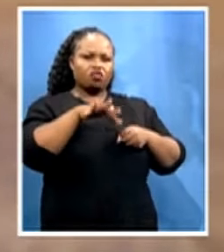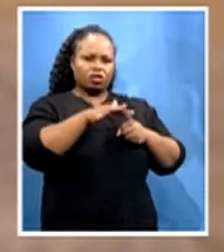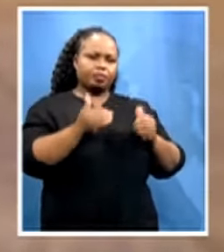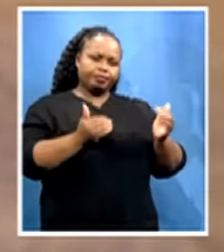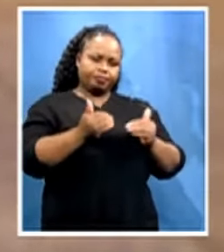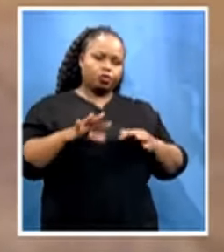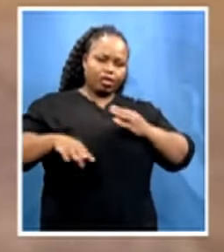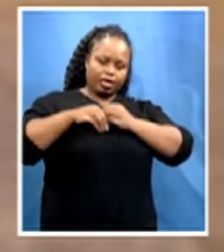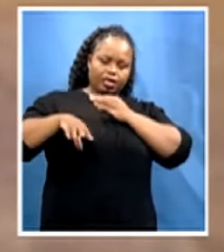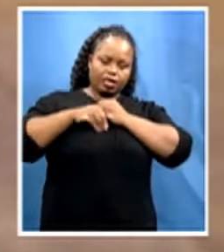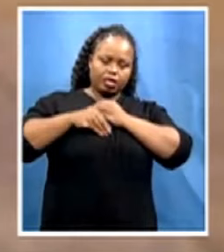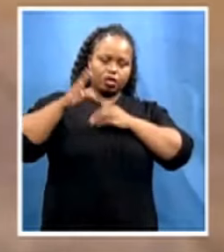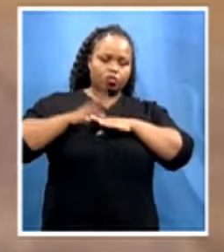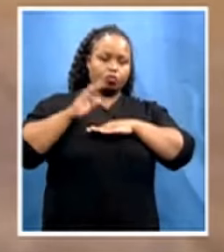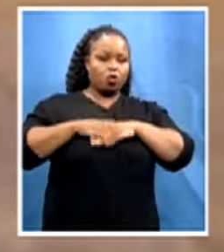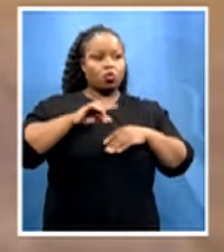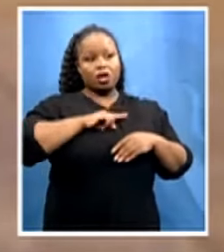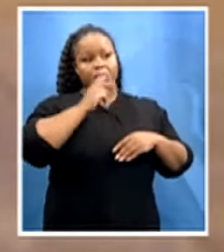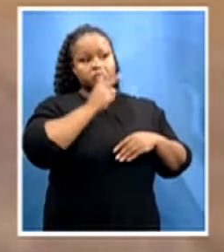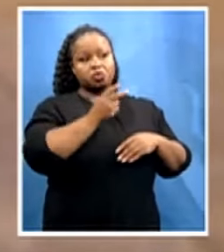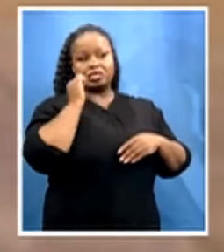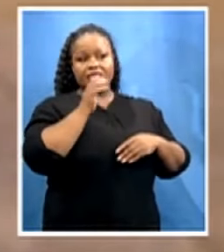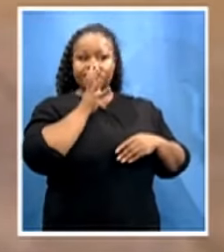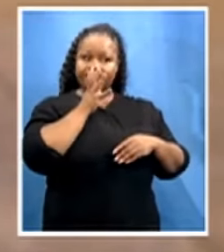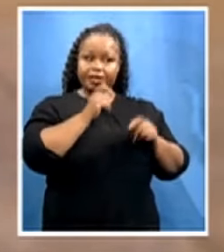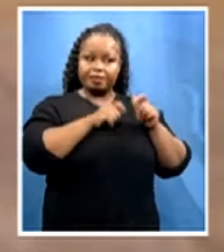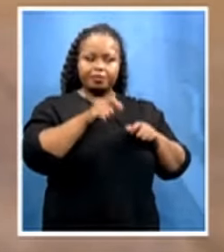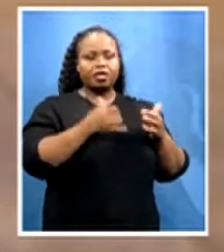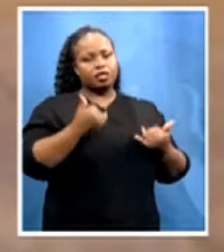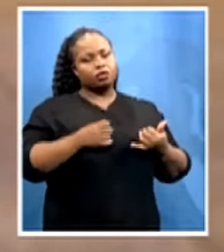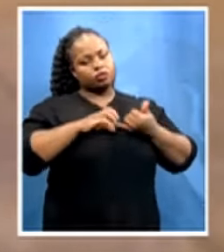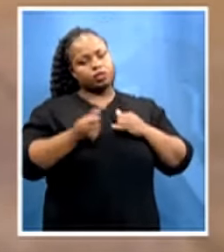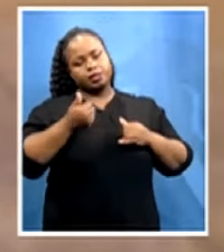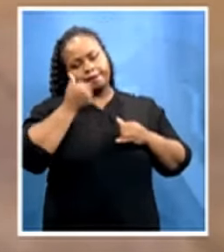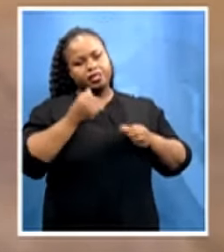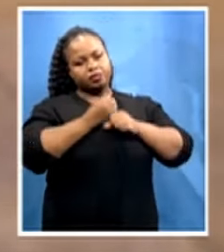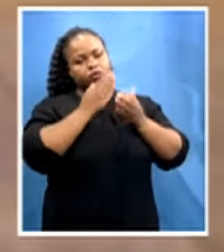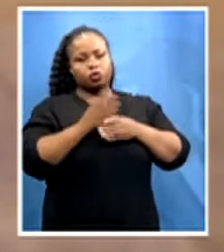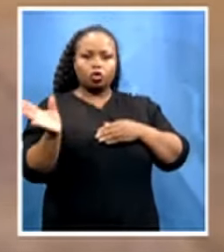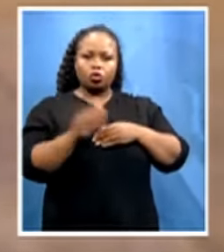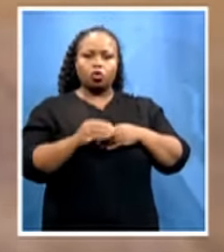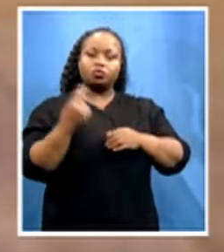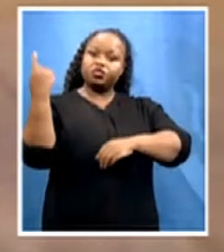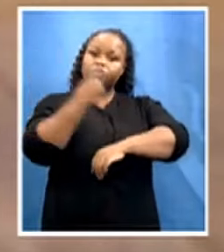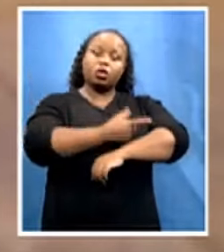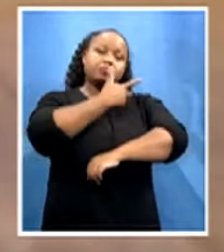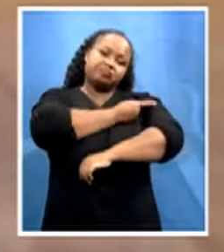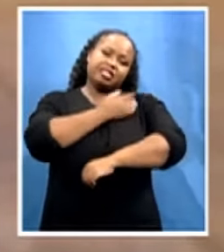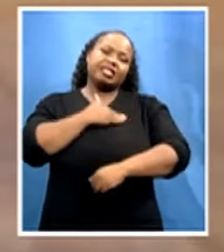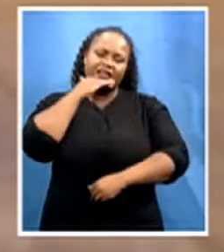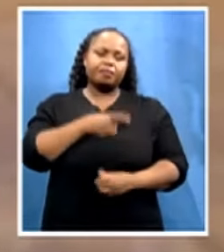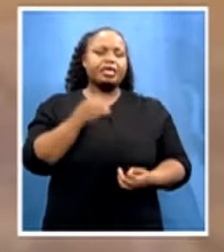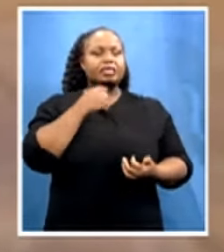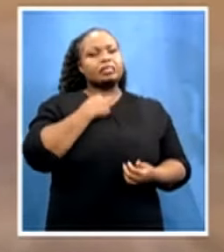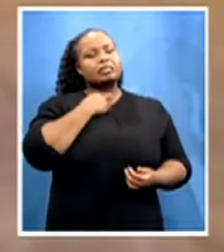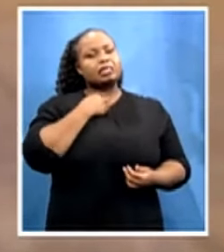we had. So we did our absolute best to get everyone vaccinated on the day. Unfortunately, we did have to turn some people back. They were placed on a prioritization